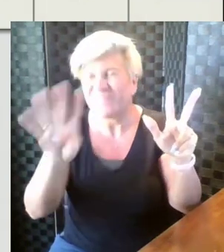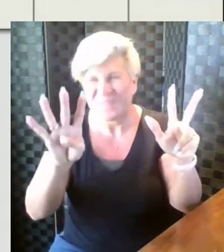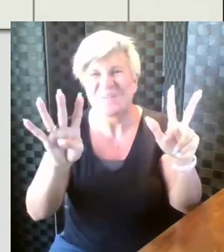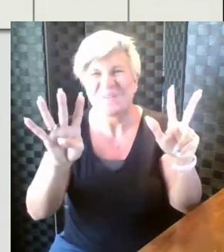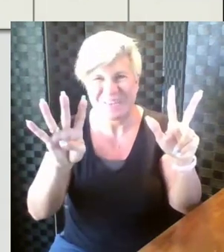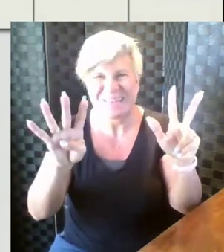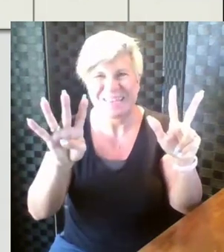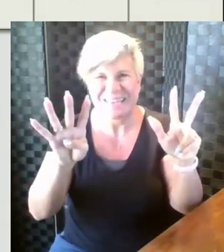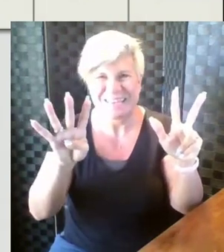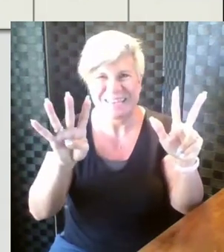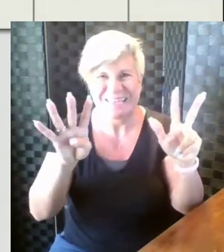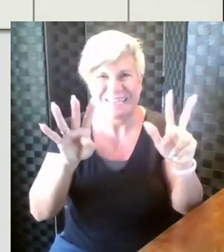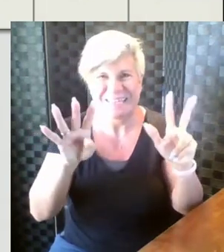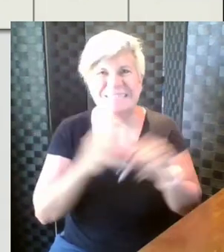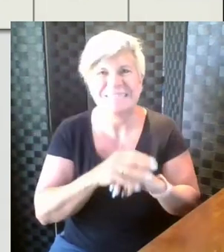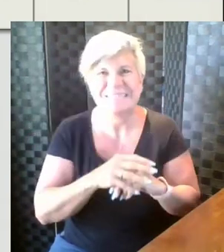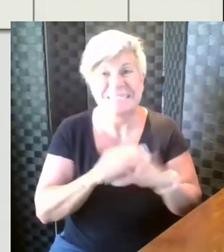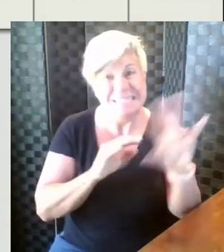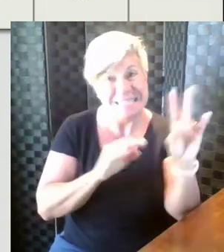4,